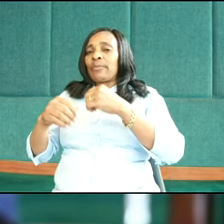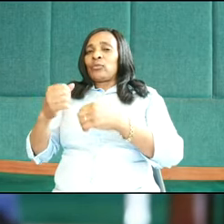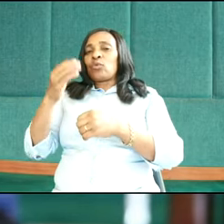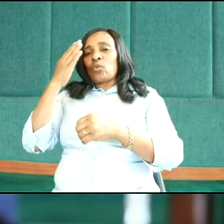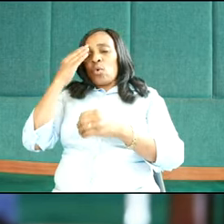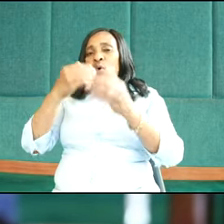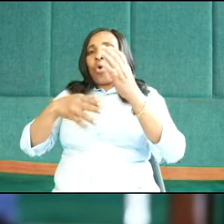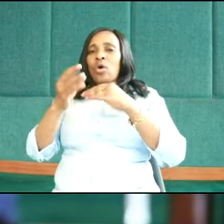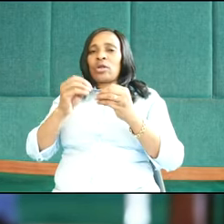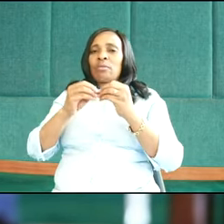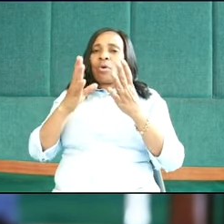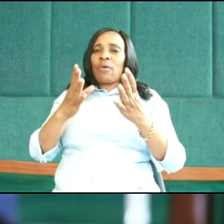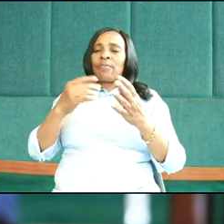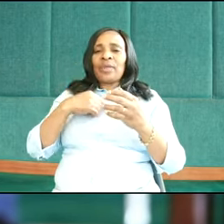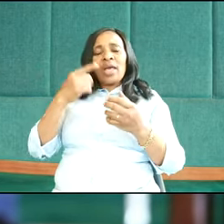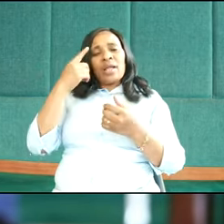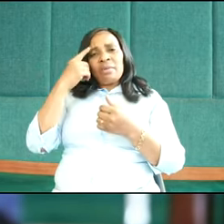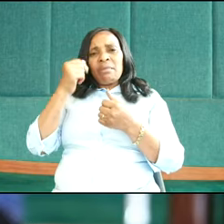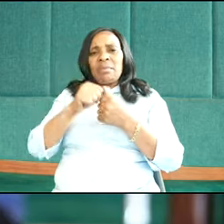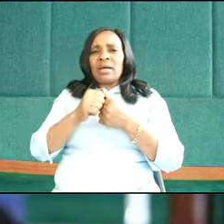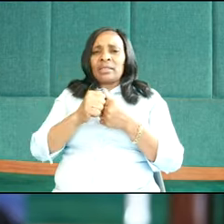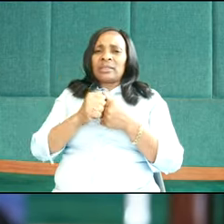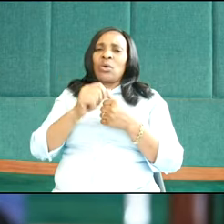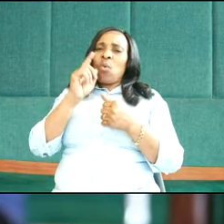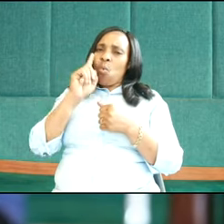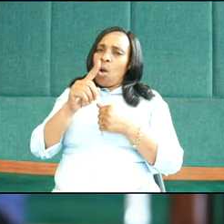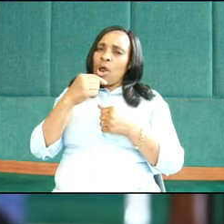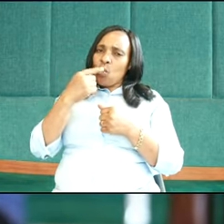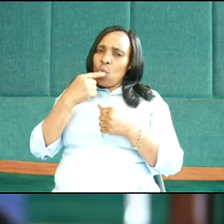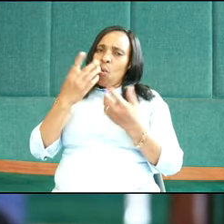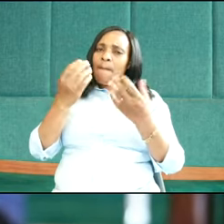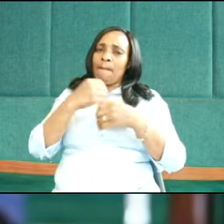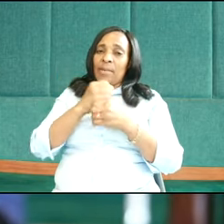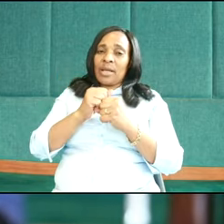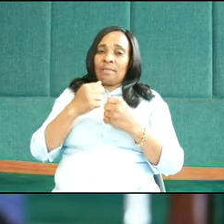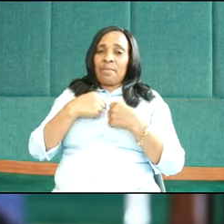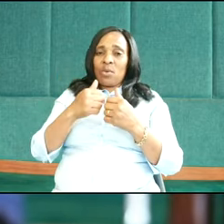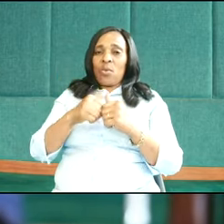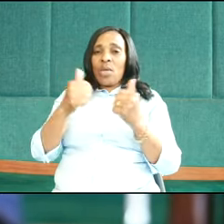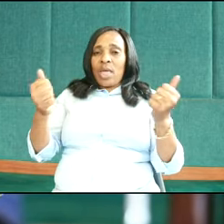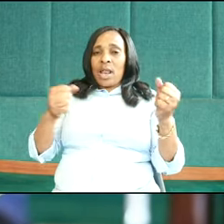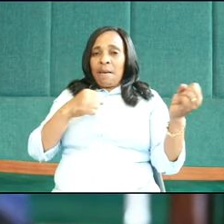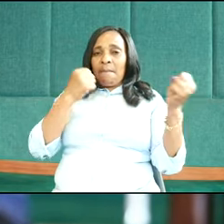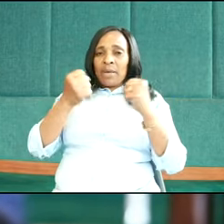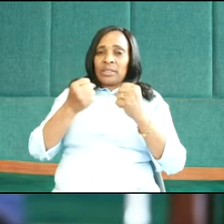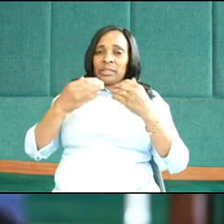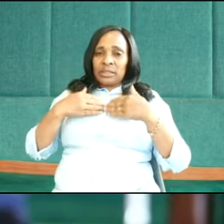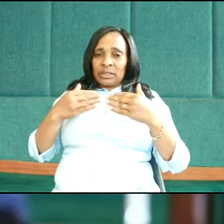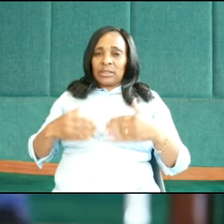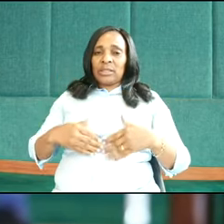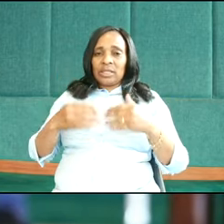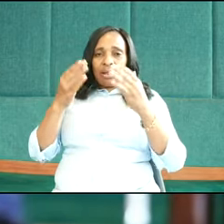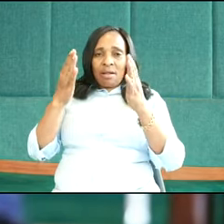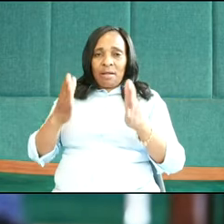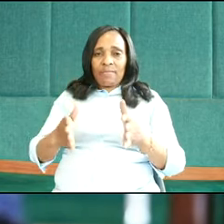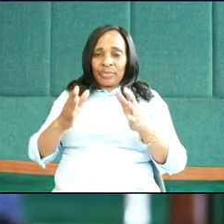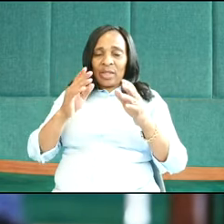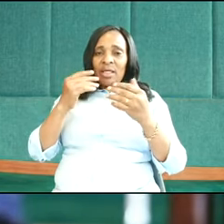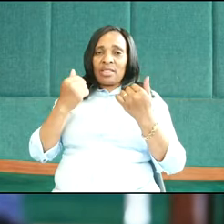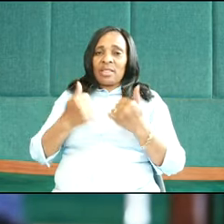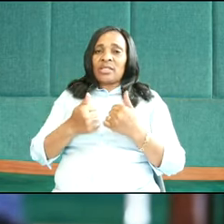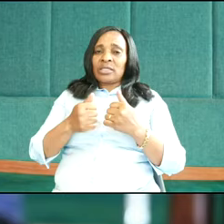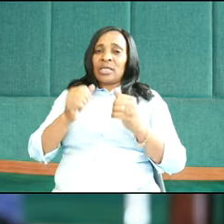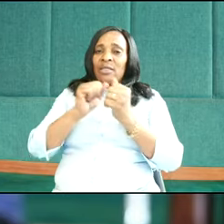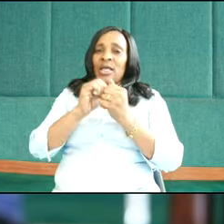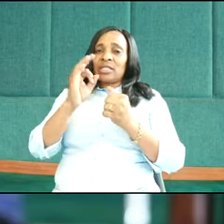more. I realized that he was the one who healed me. He is a mighty healer." Part of this quarter's